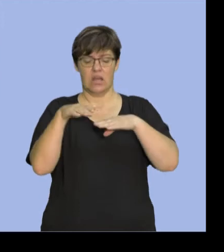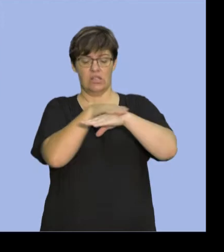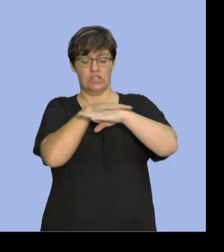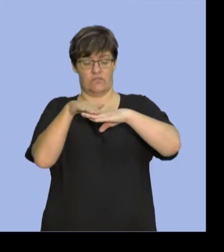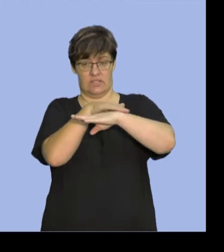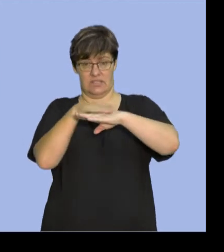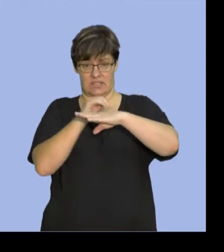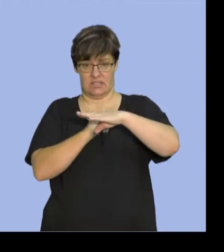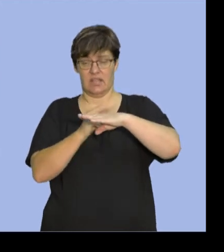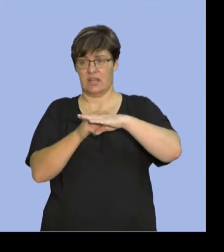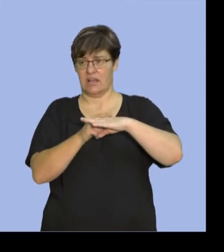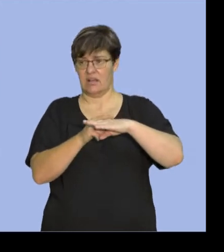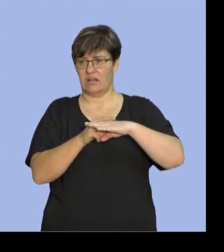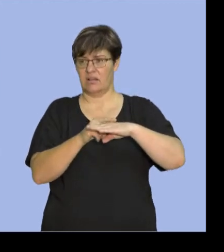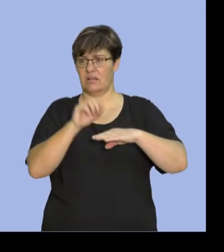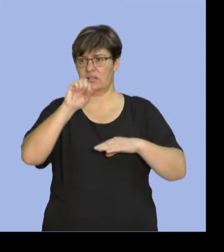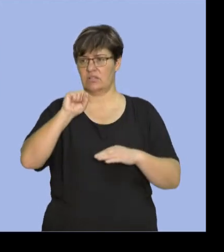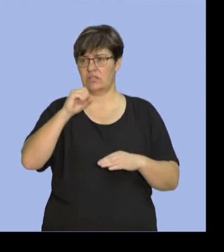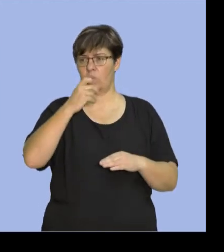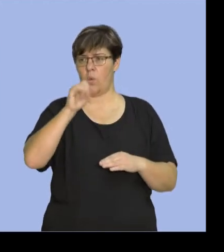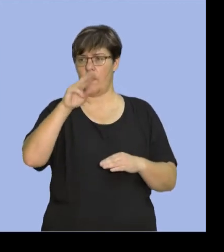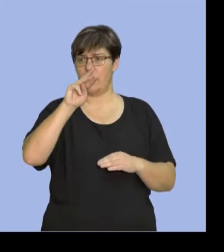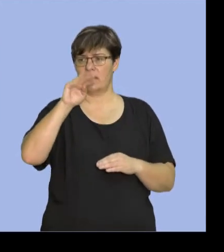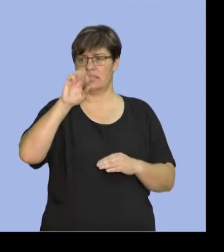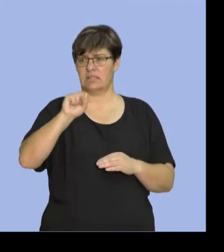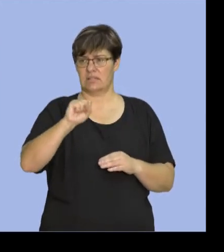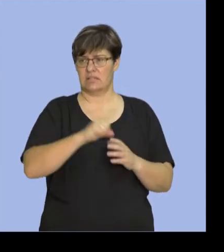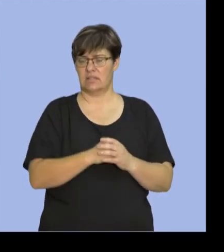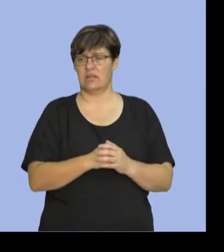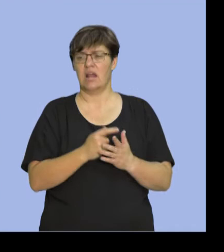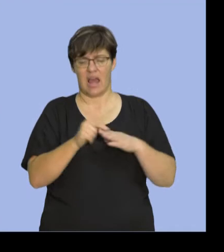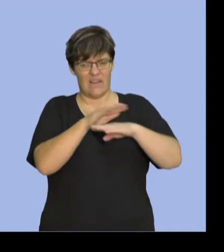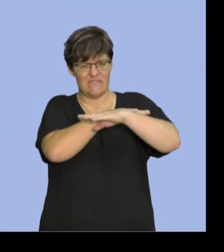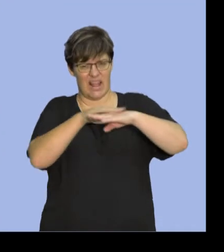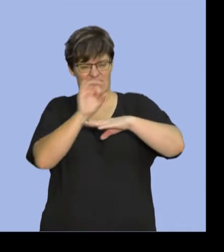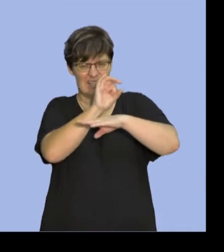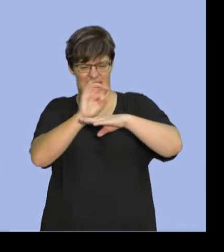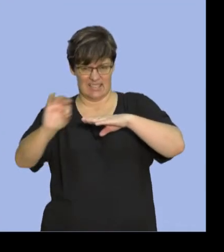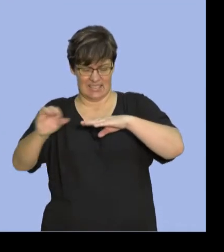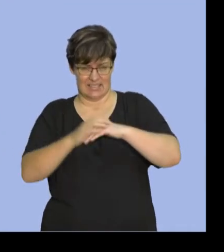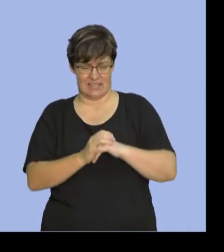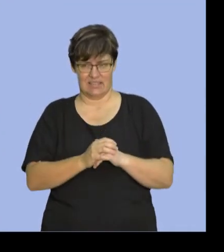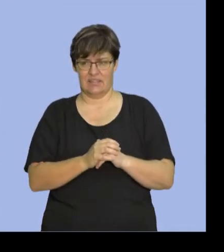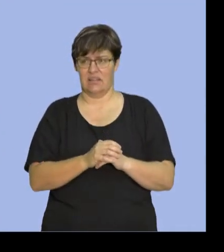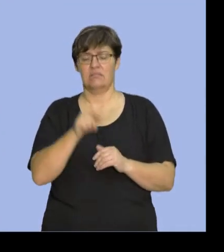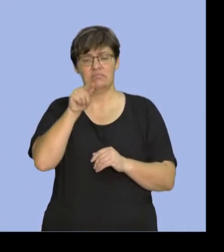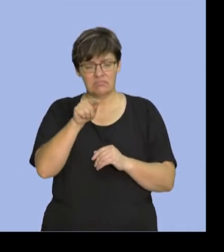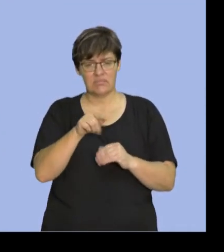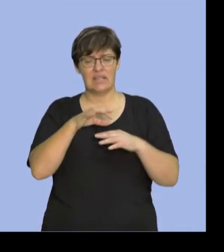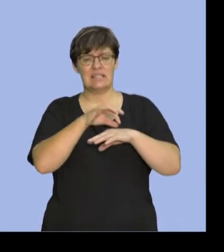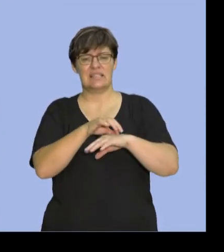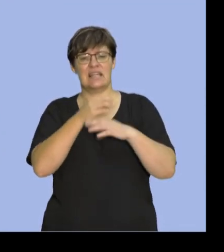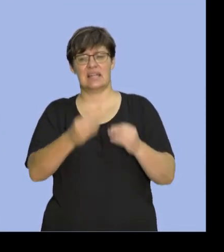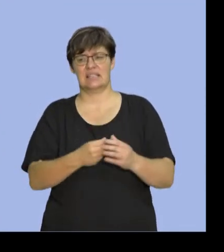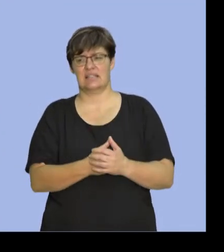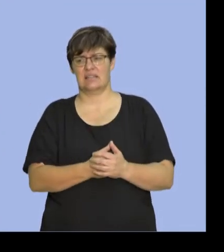got a layer of squamous epithelium, a flat layer of cells. Okay? The skin has